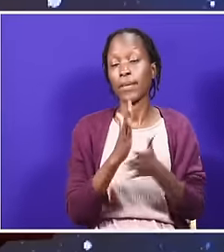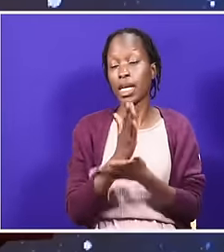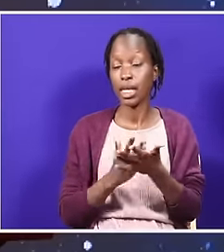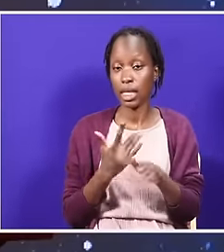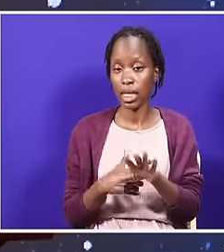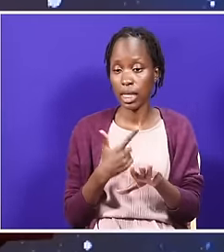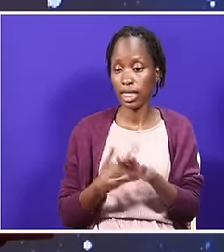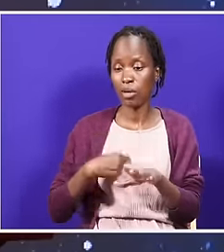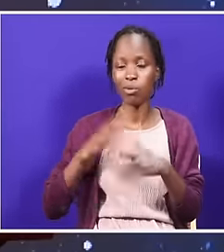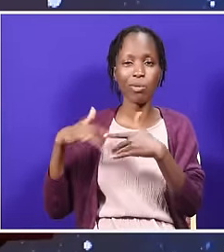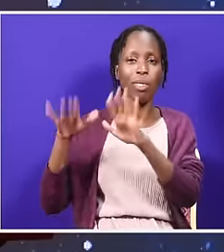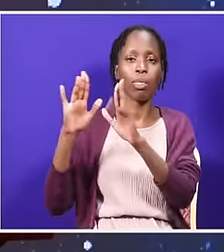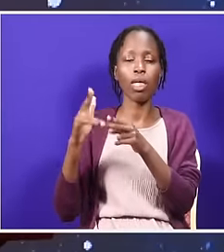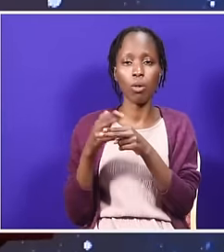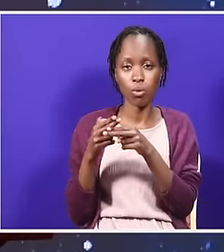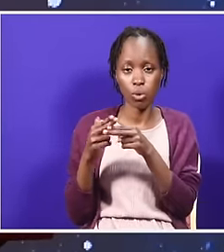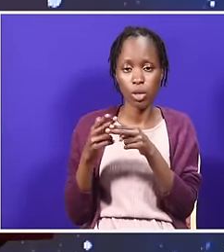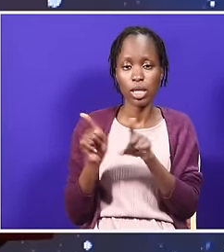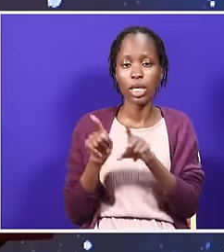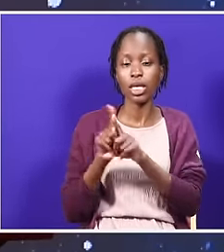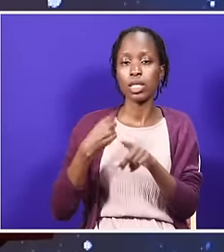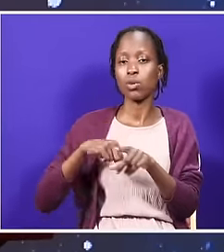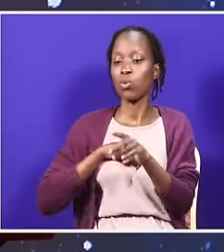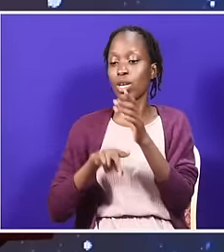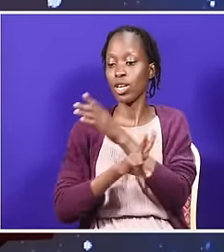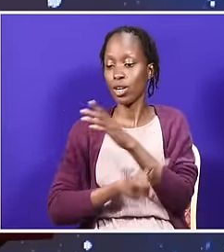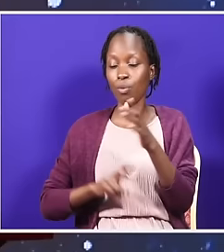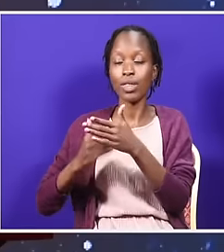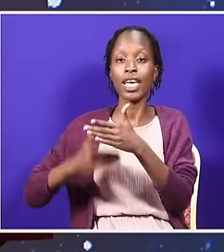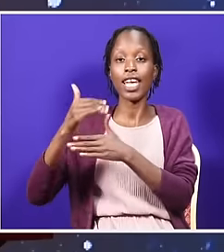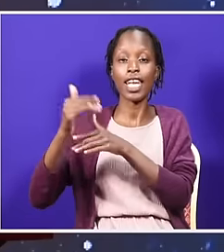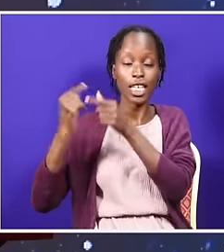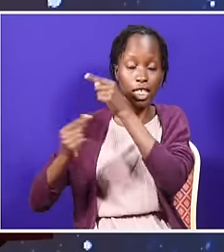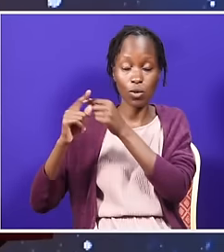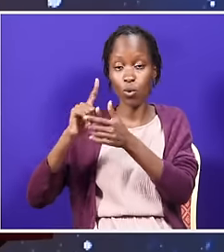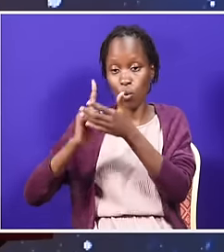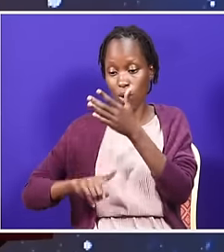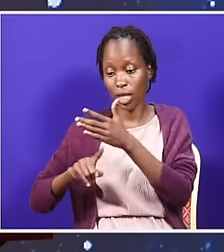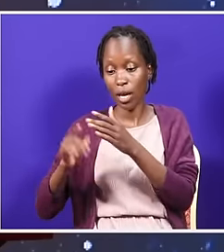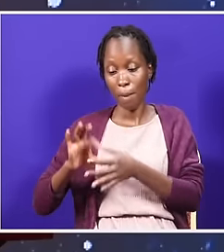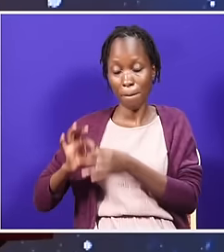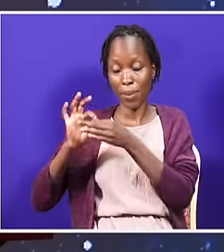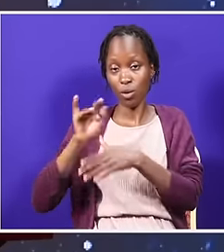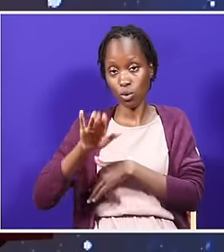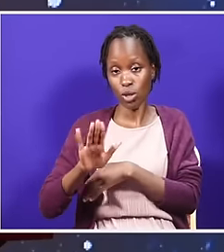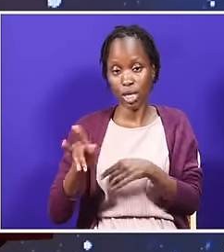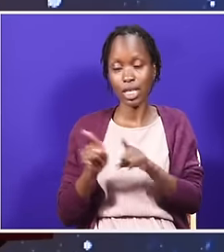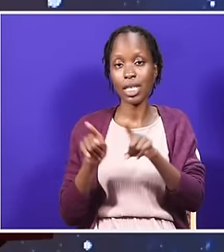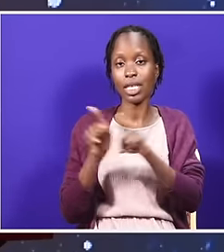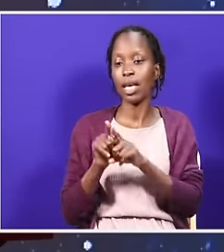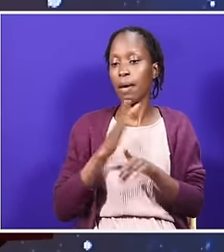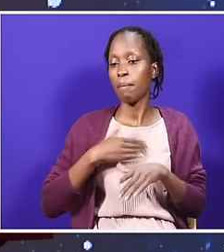Sometimes when we give up too soon, we rob the next generation of what is rightfully theirs. So